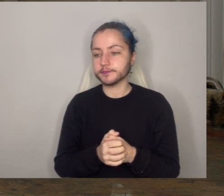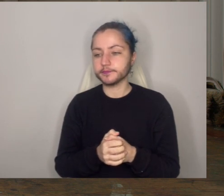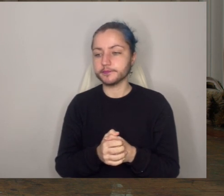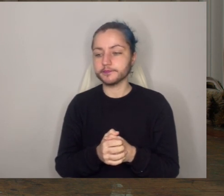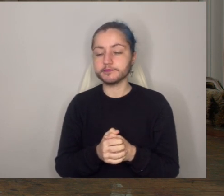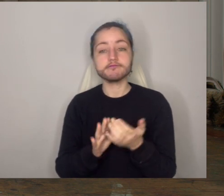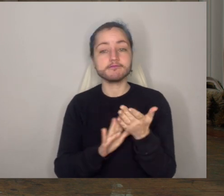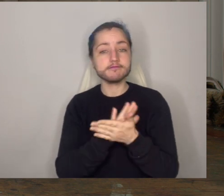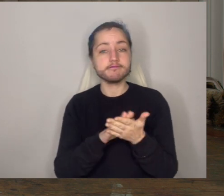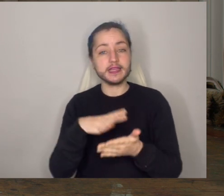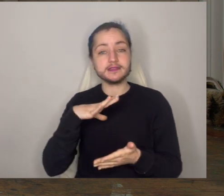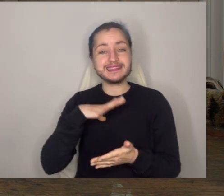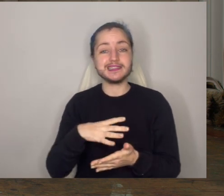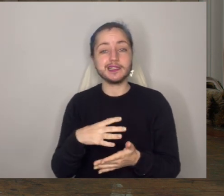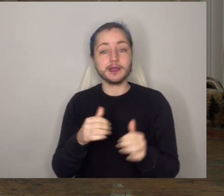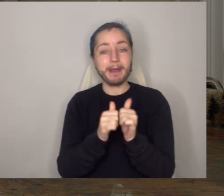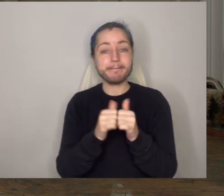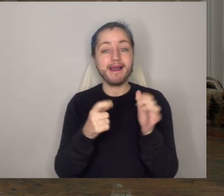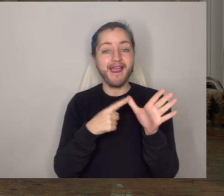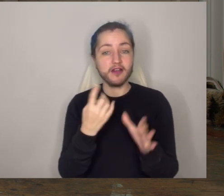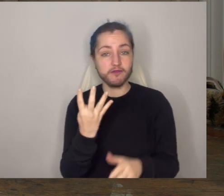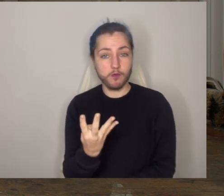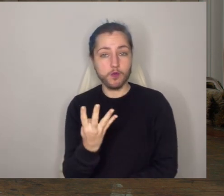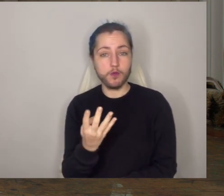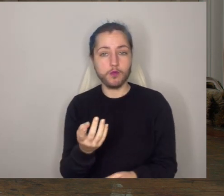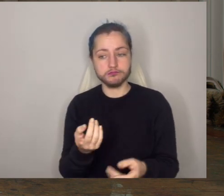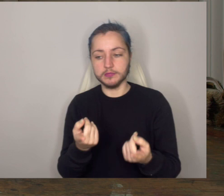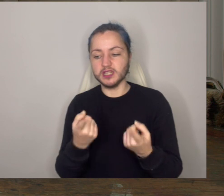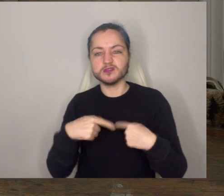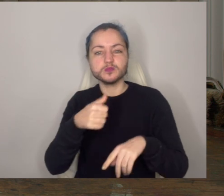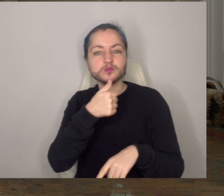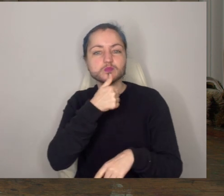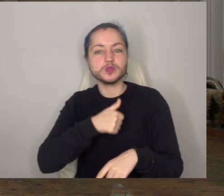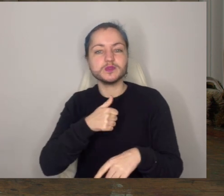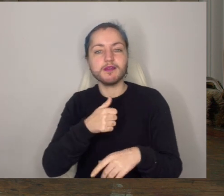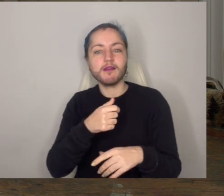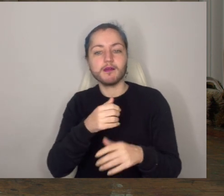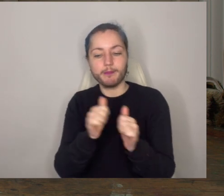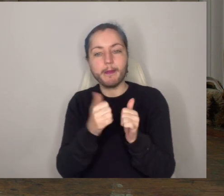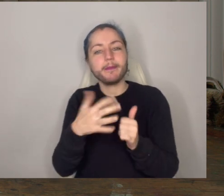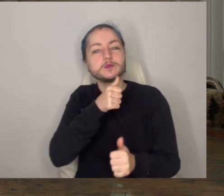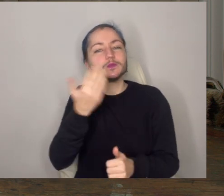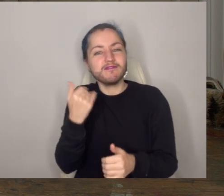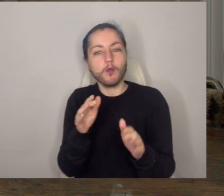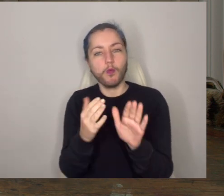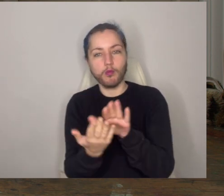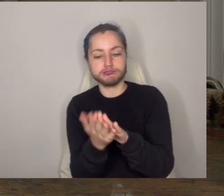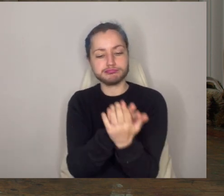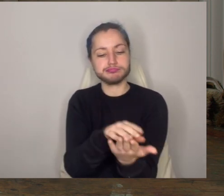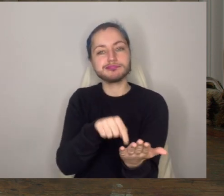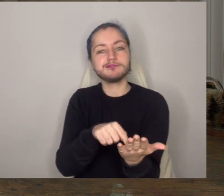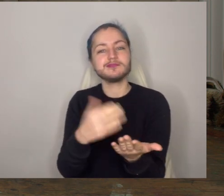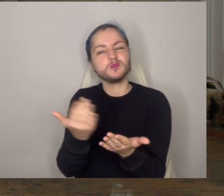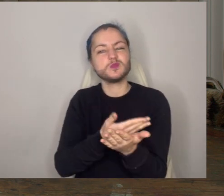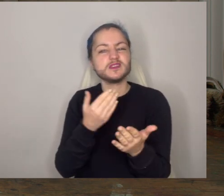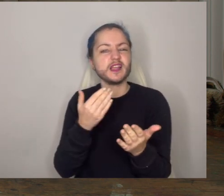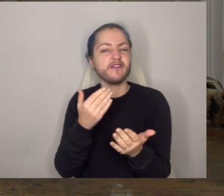drawing the first template. Oh, you'll need a pencil if you're going to do that. So to draw